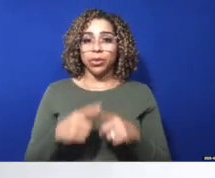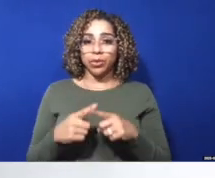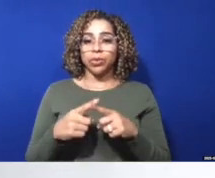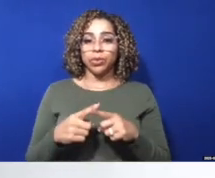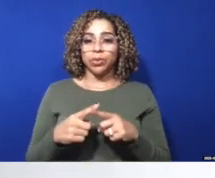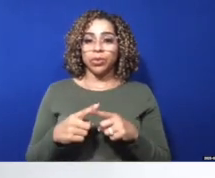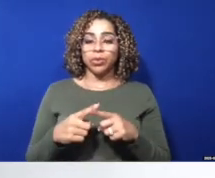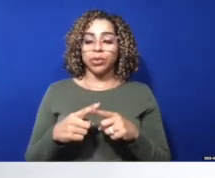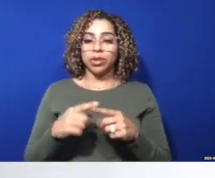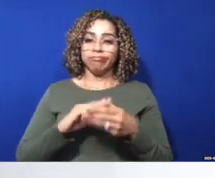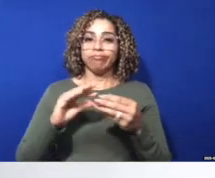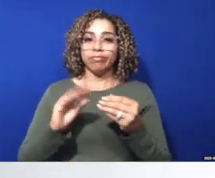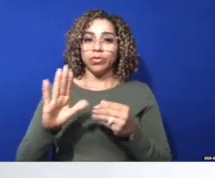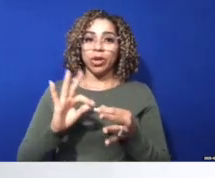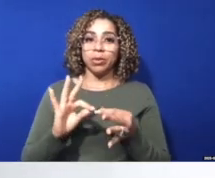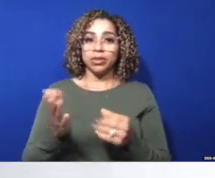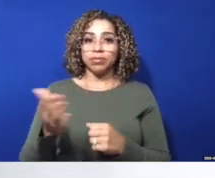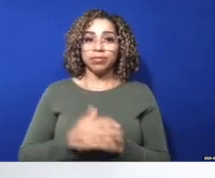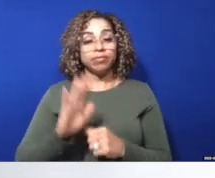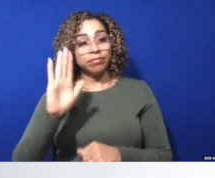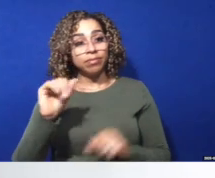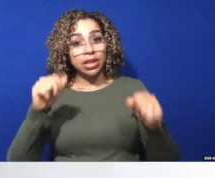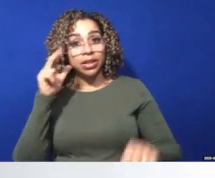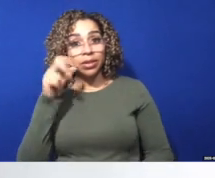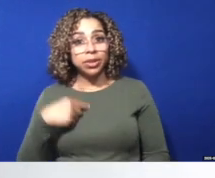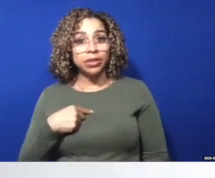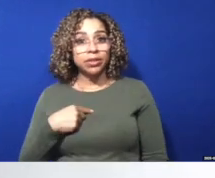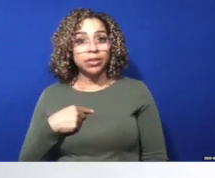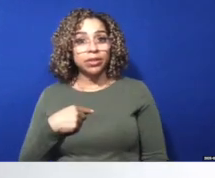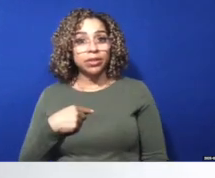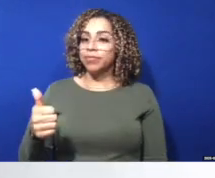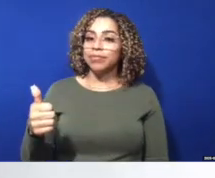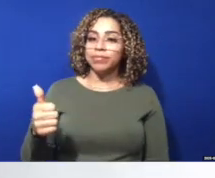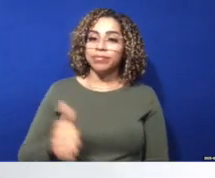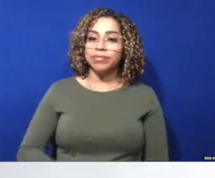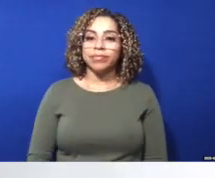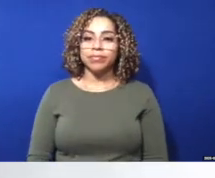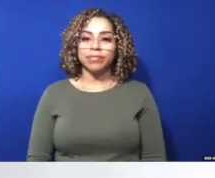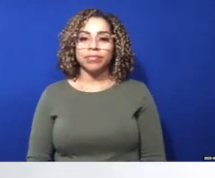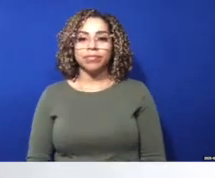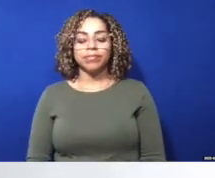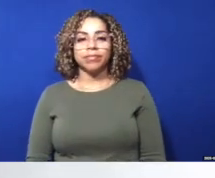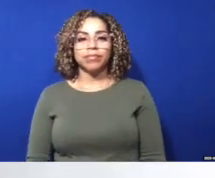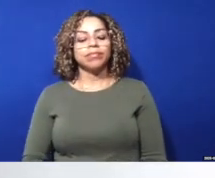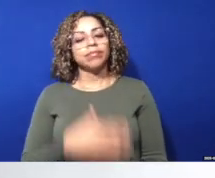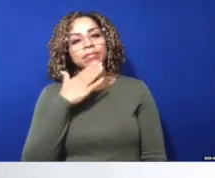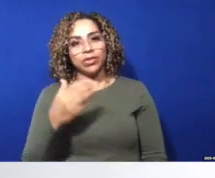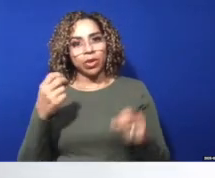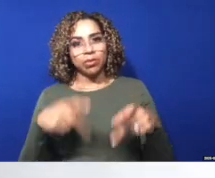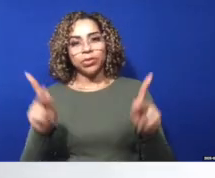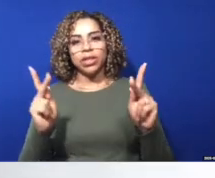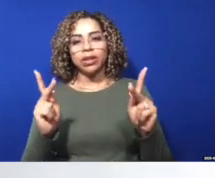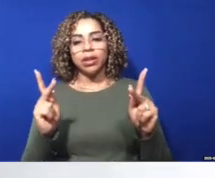your comments. Hi, can you hear me? Yes. Yeah, thanks for the opportunity.